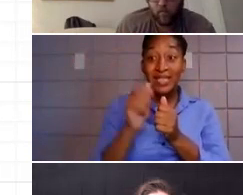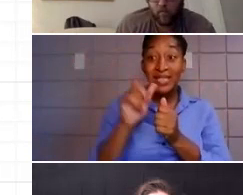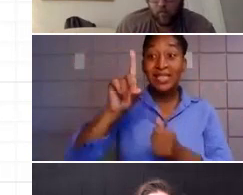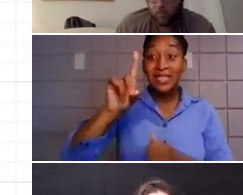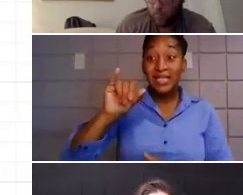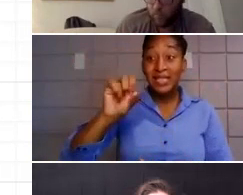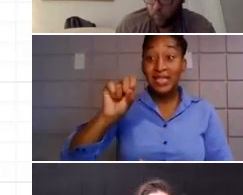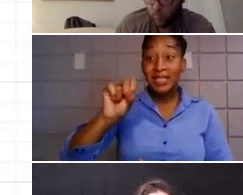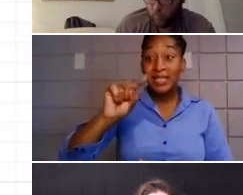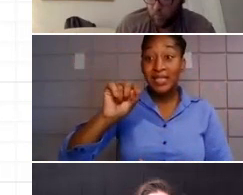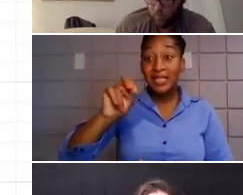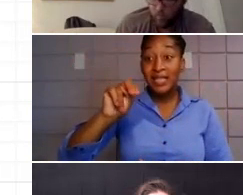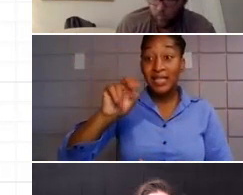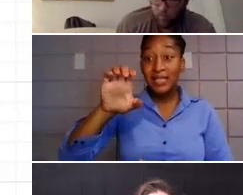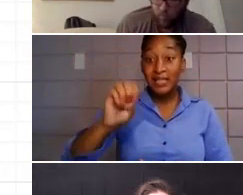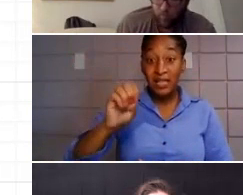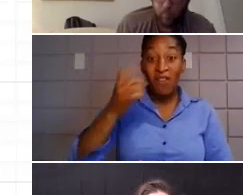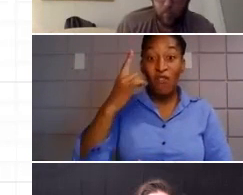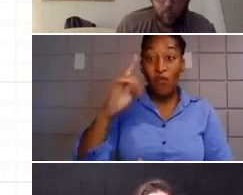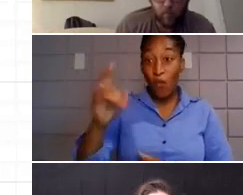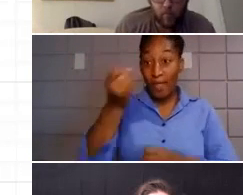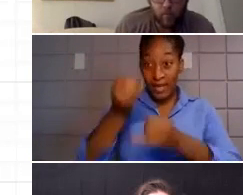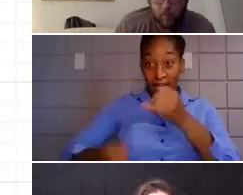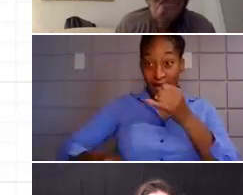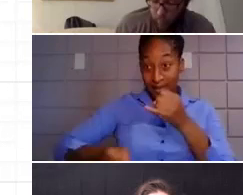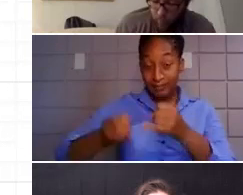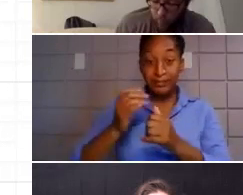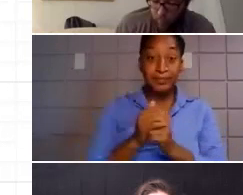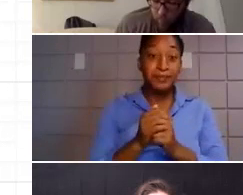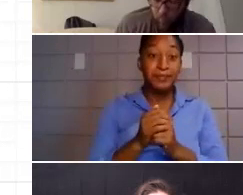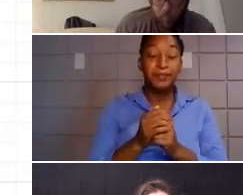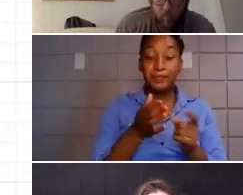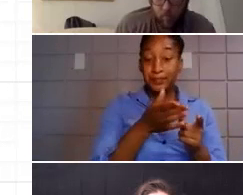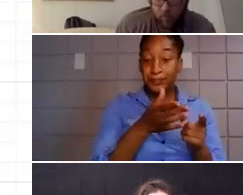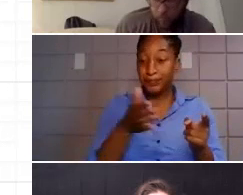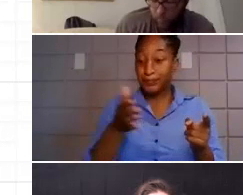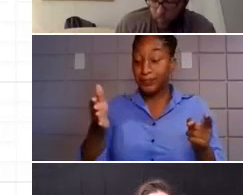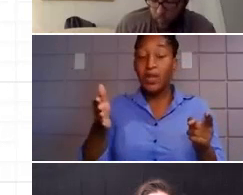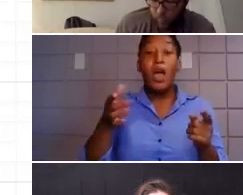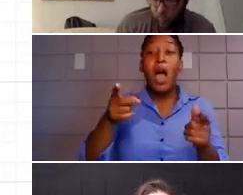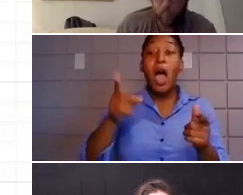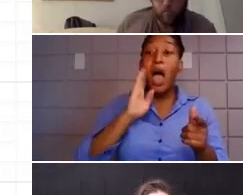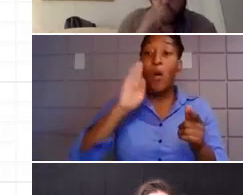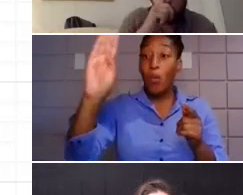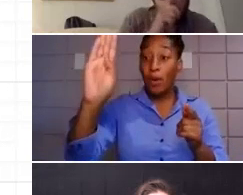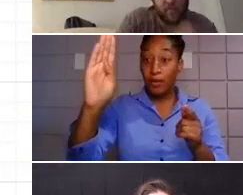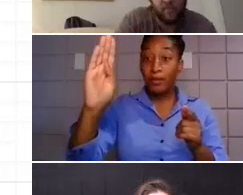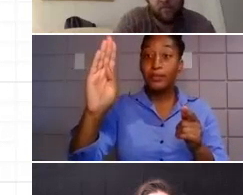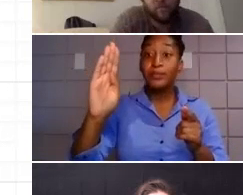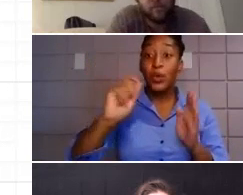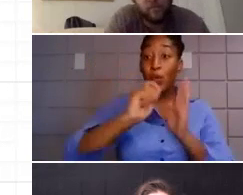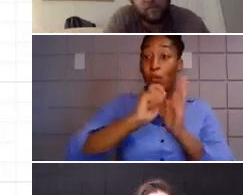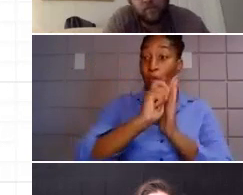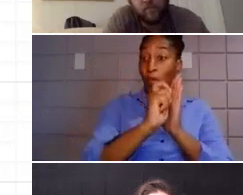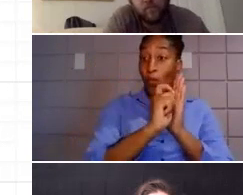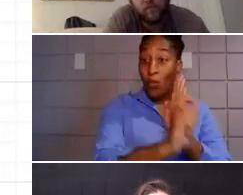Okay. So now I'll write up here on the top for you the equations of motion. And I'm